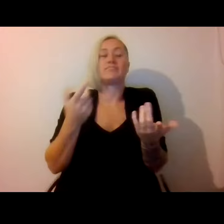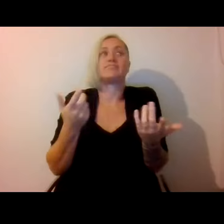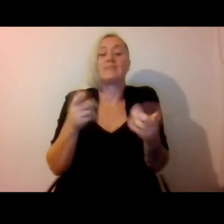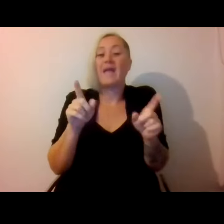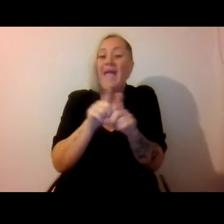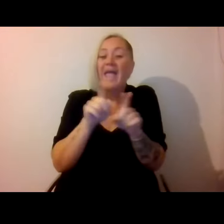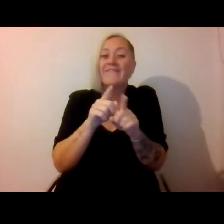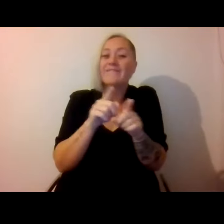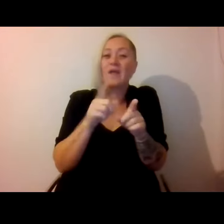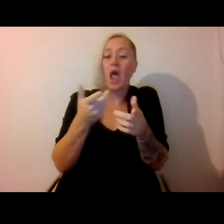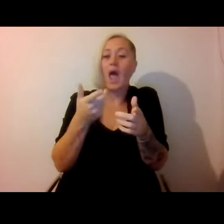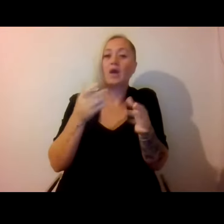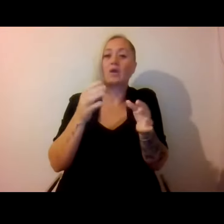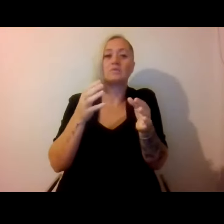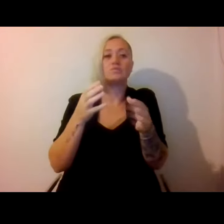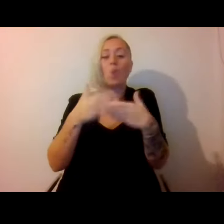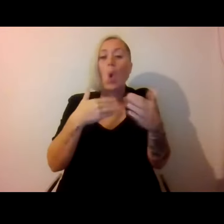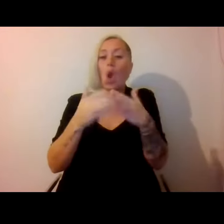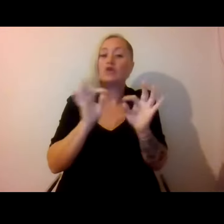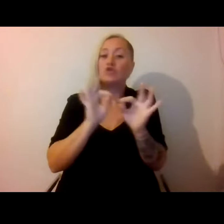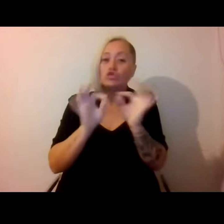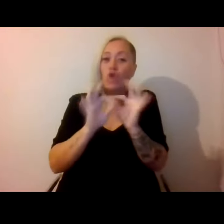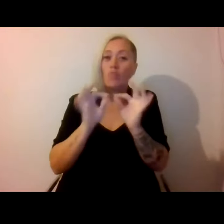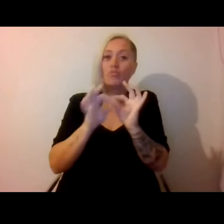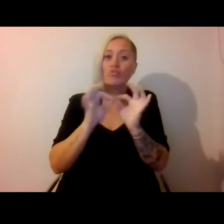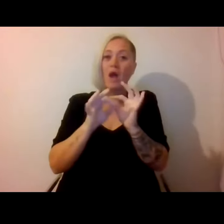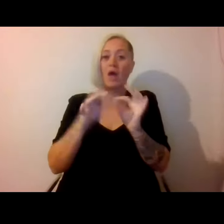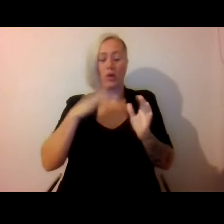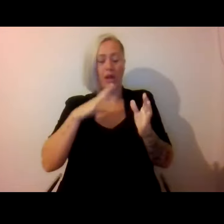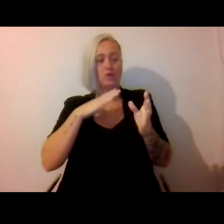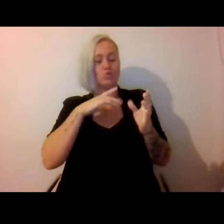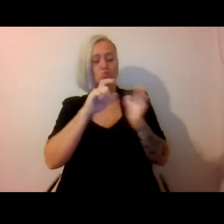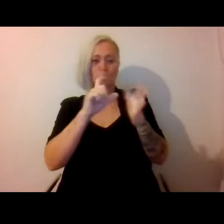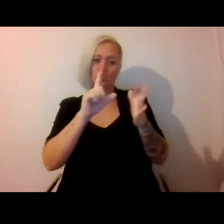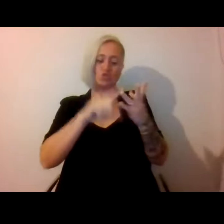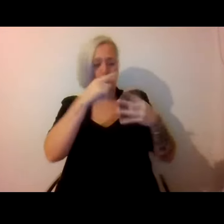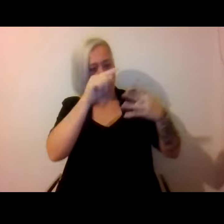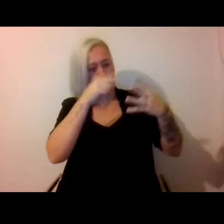place that you have to contend with. So it can be really exhausting in the long run.